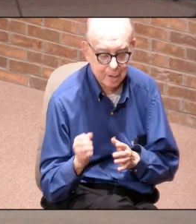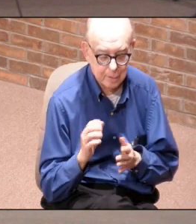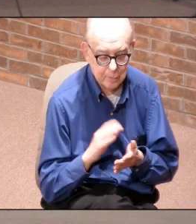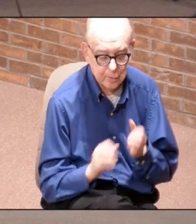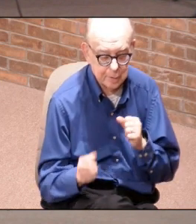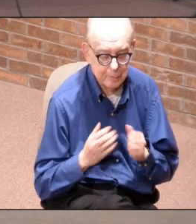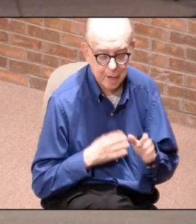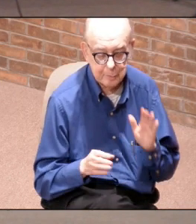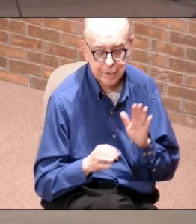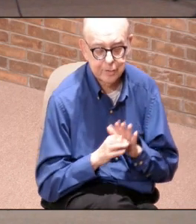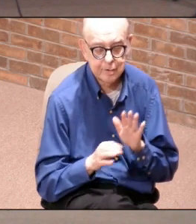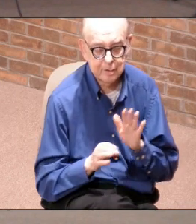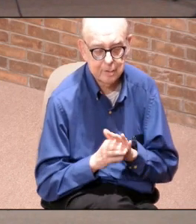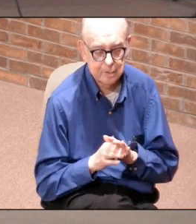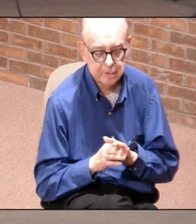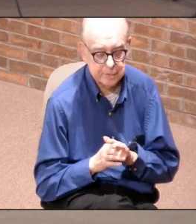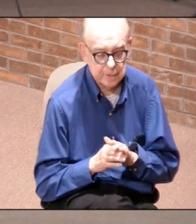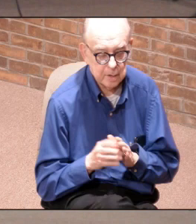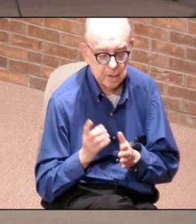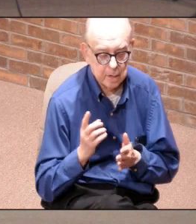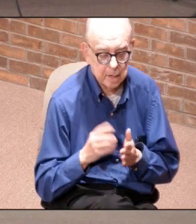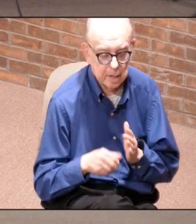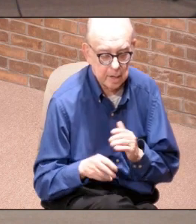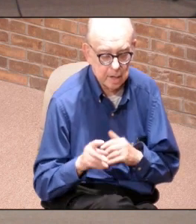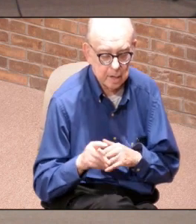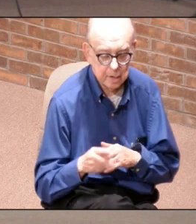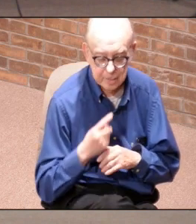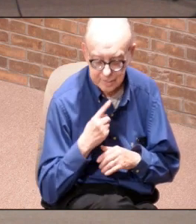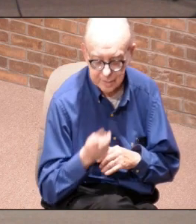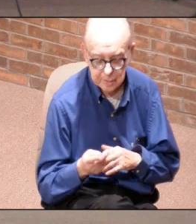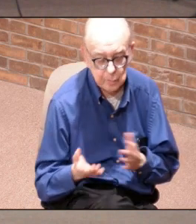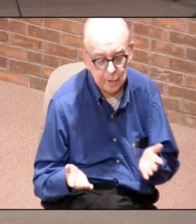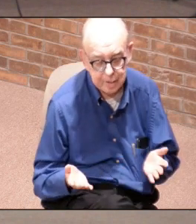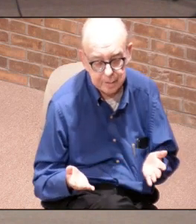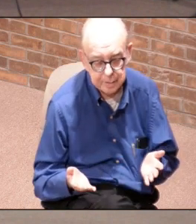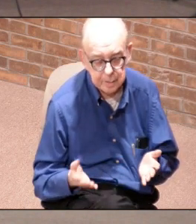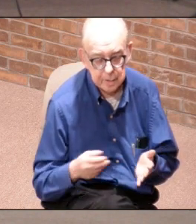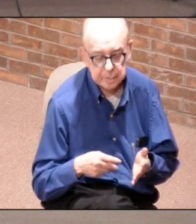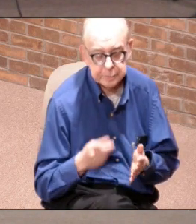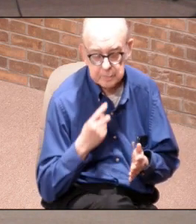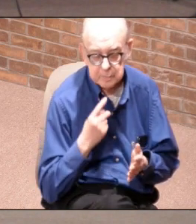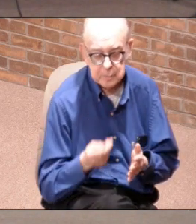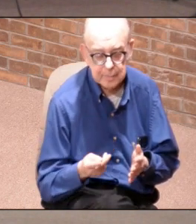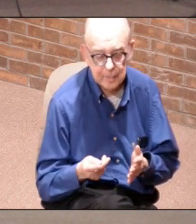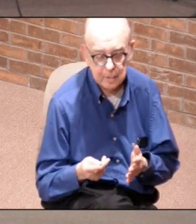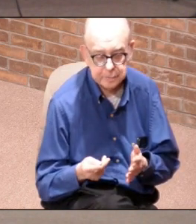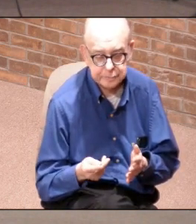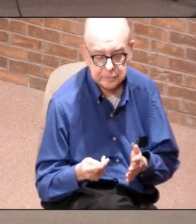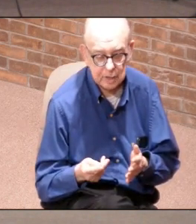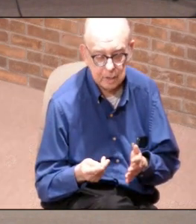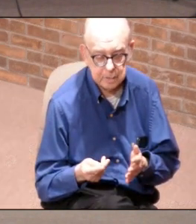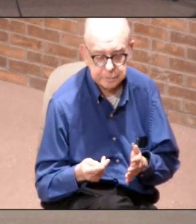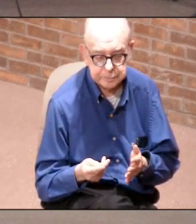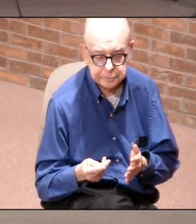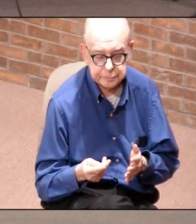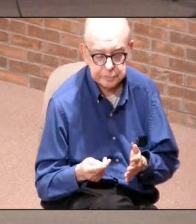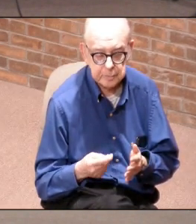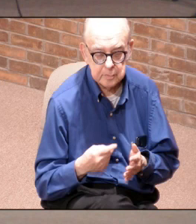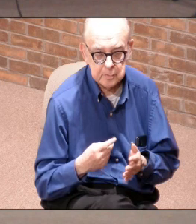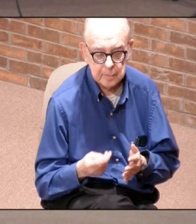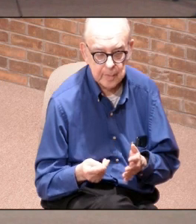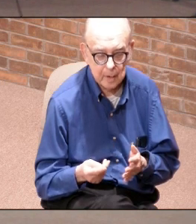picture. So here's what he's saying. Here's what Paul's saying. Paul's saying this. He's